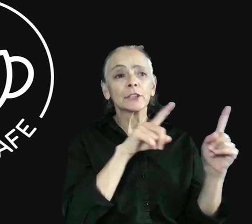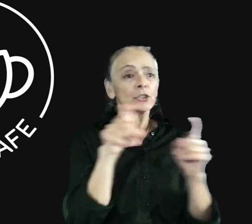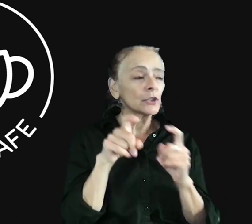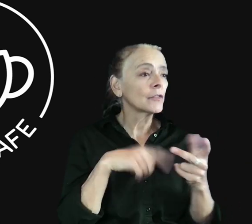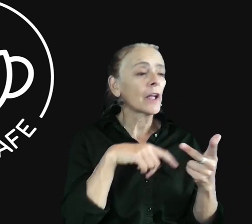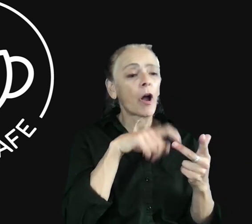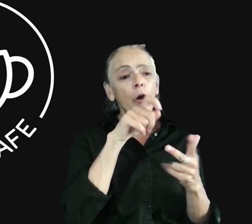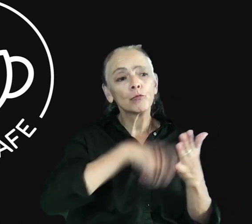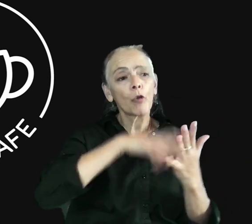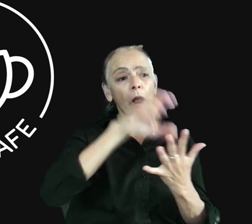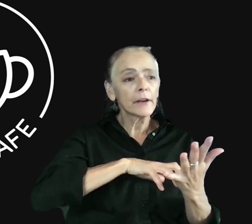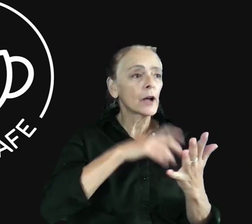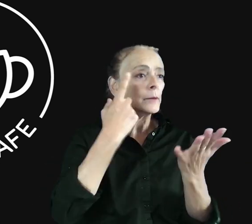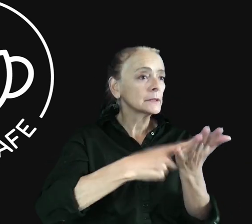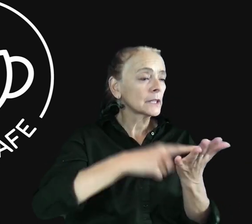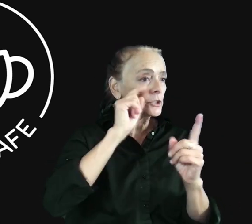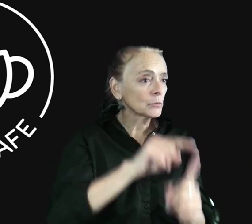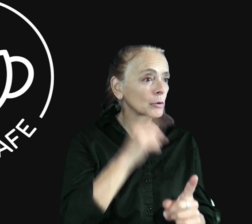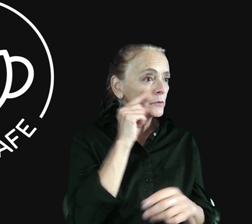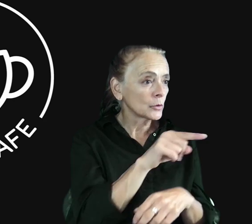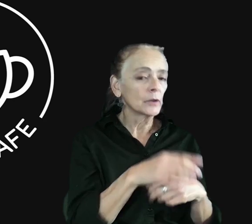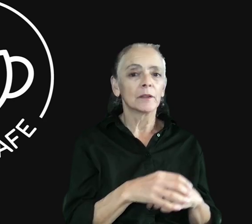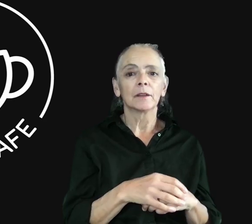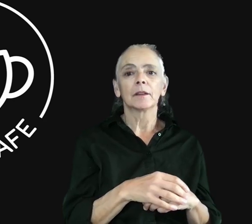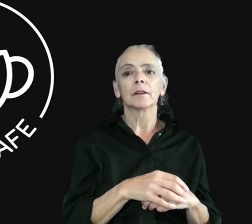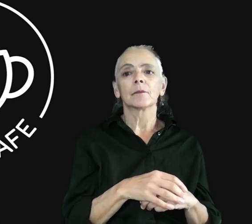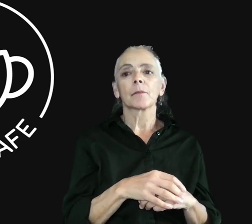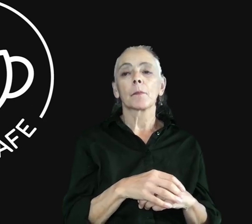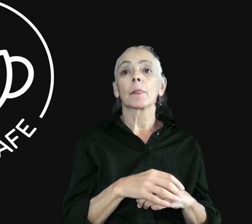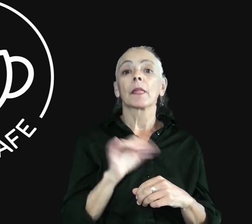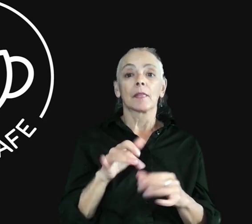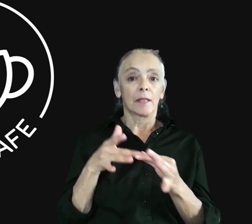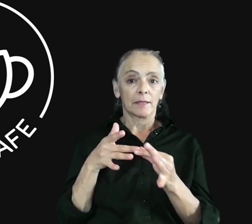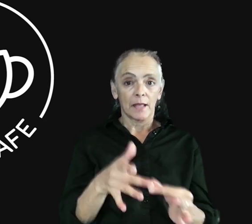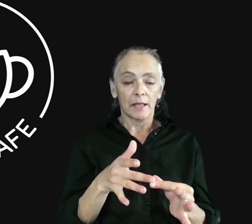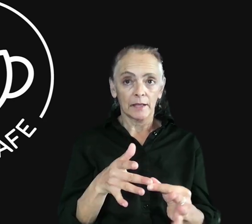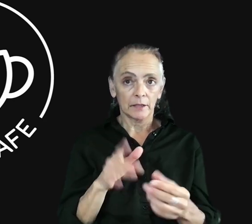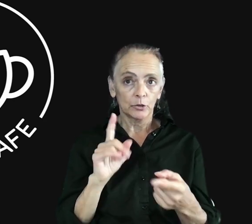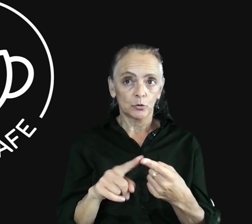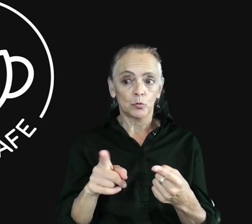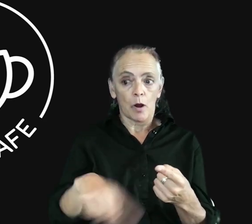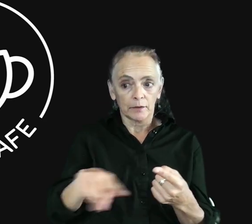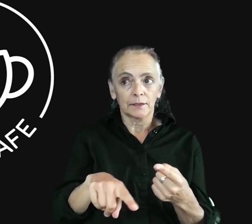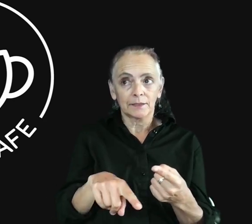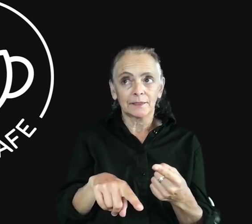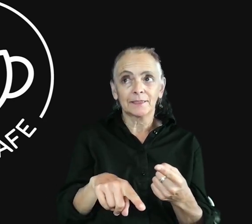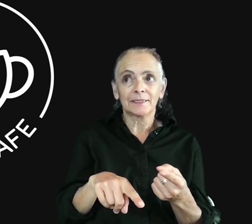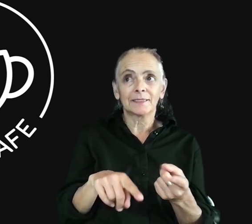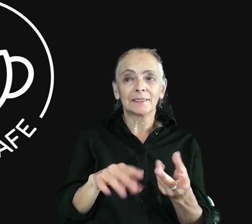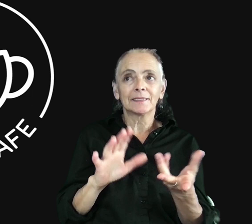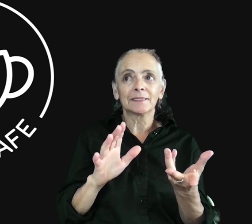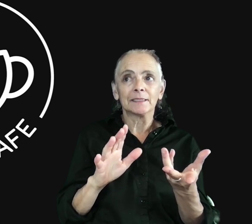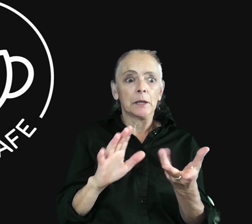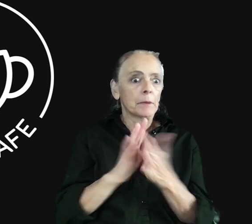the the discussion points and that really led to us getting to the point where we weren't we were